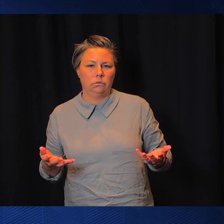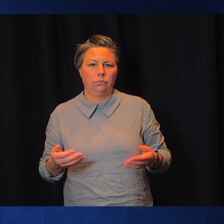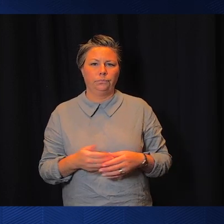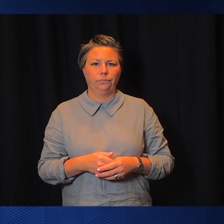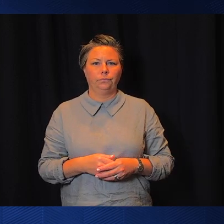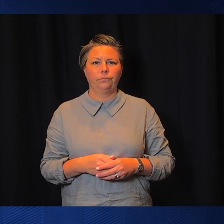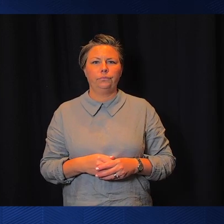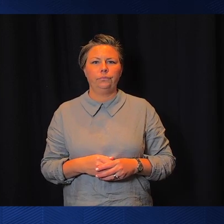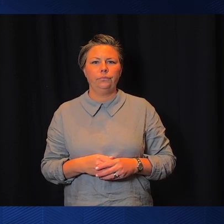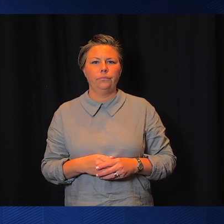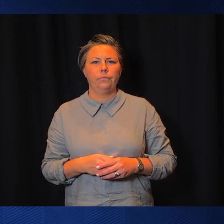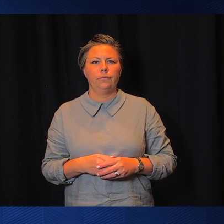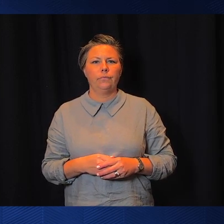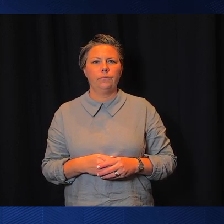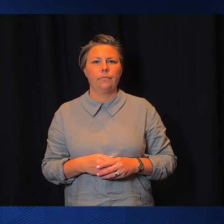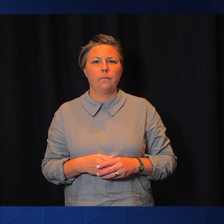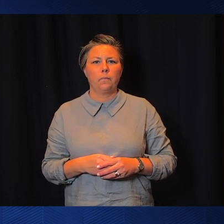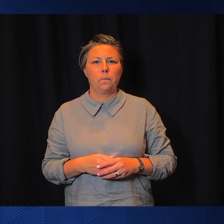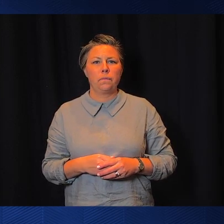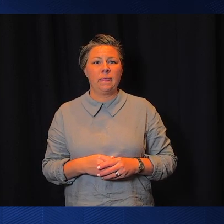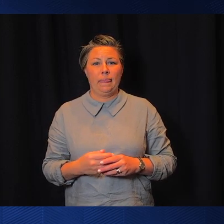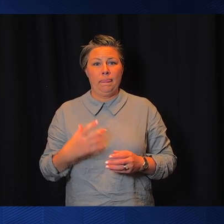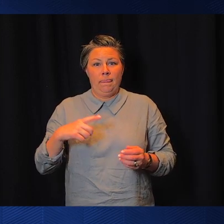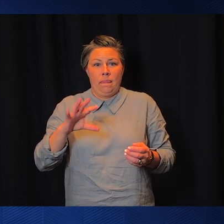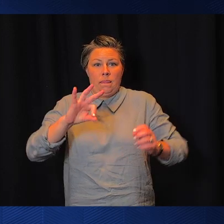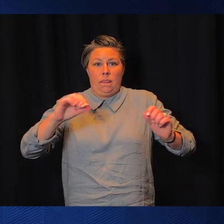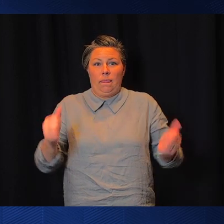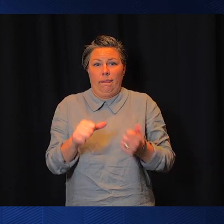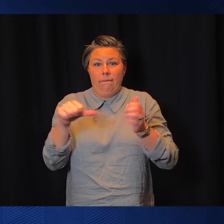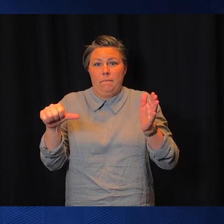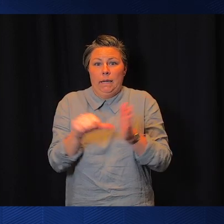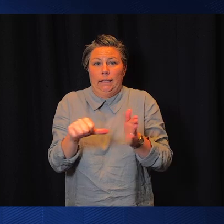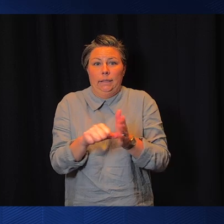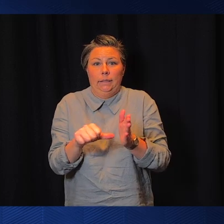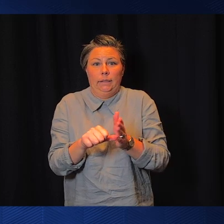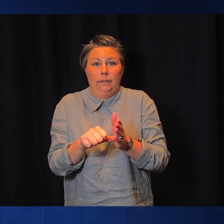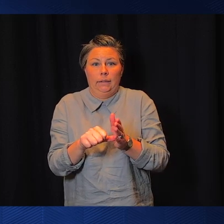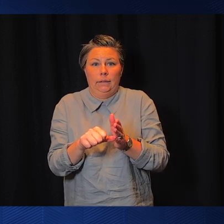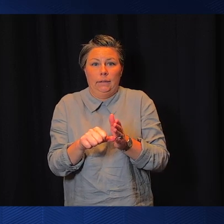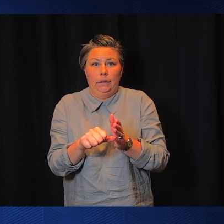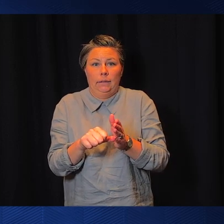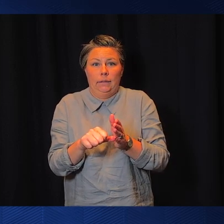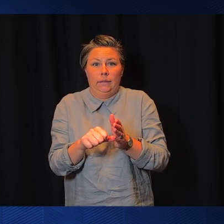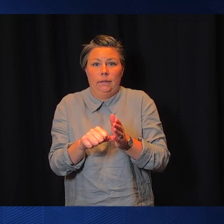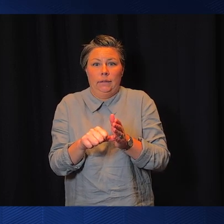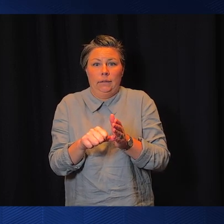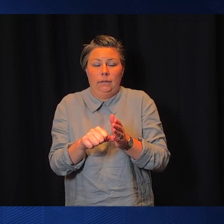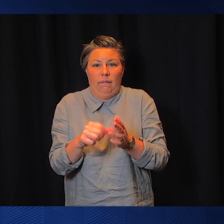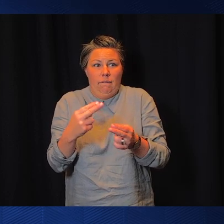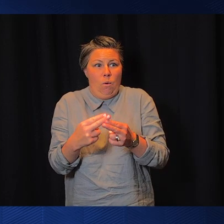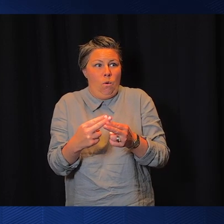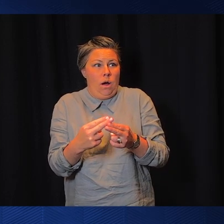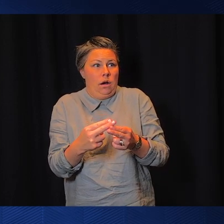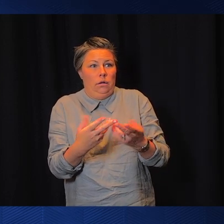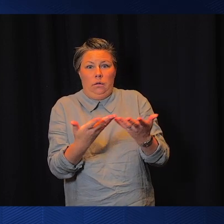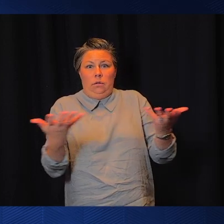OBDs don't have enough funding capacity to meet their own needs, as